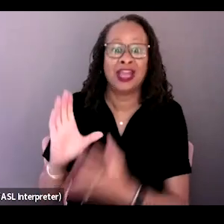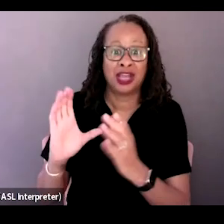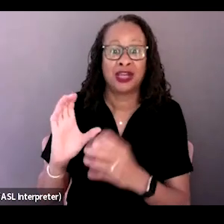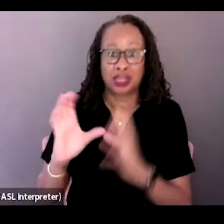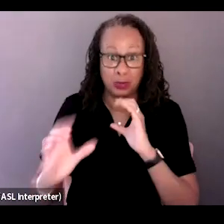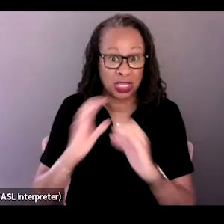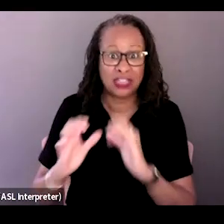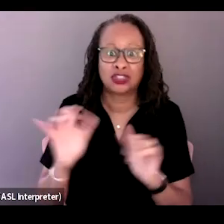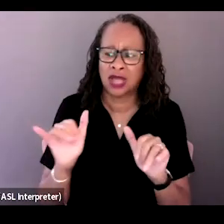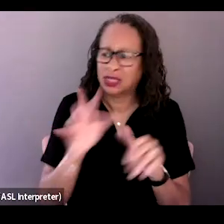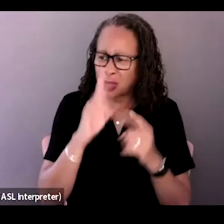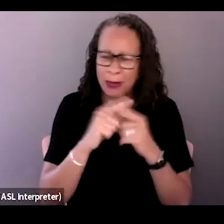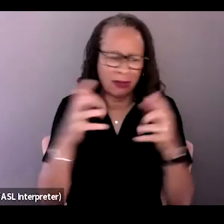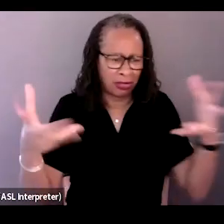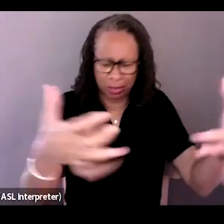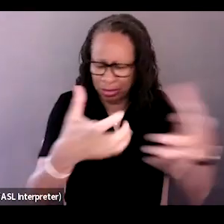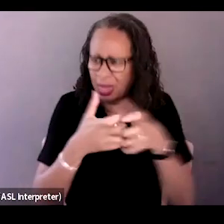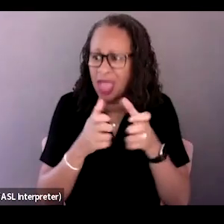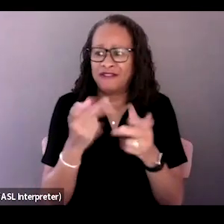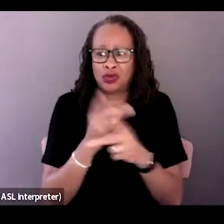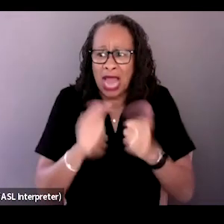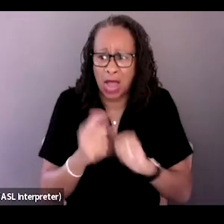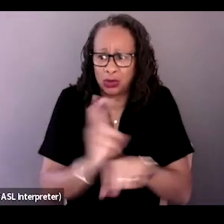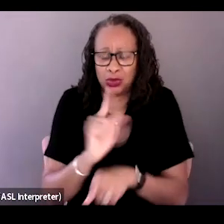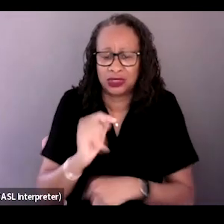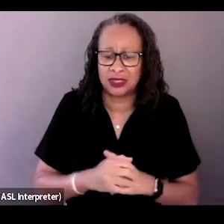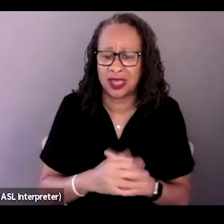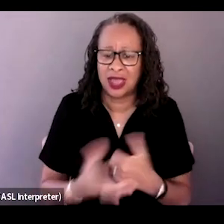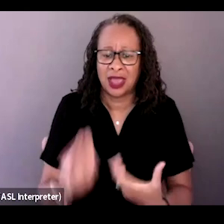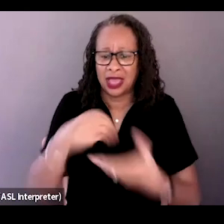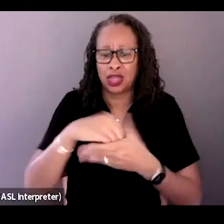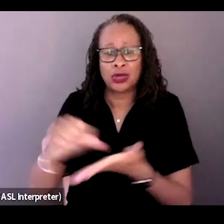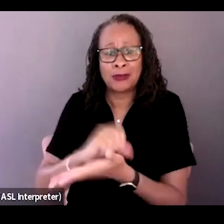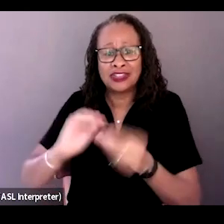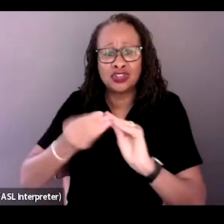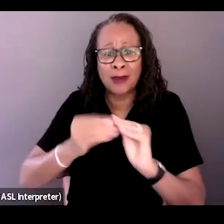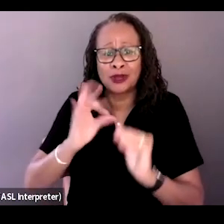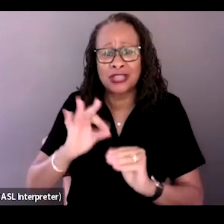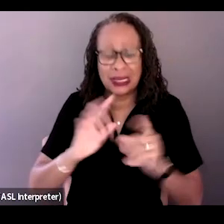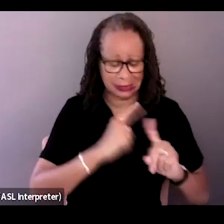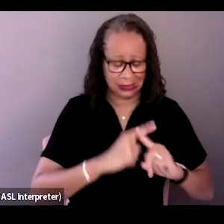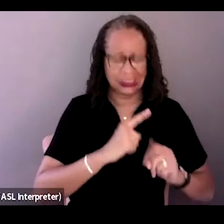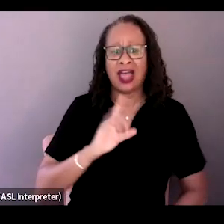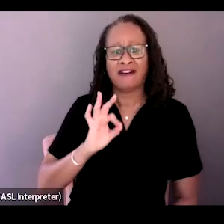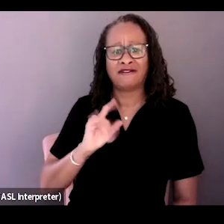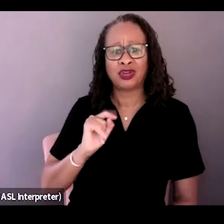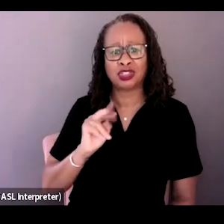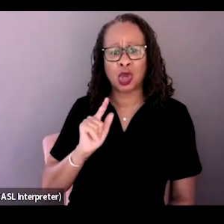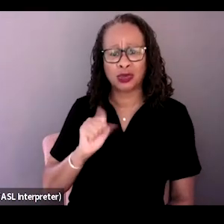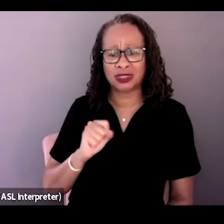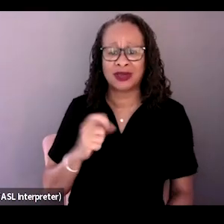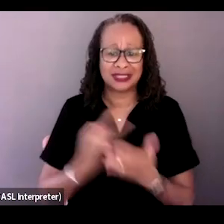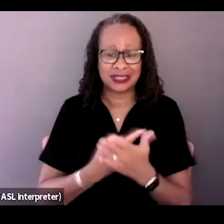that together and figuring out how to use it. Yeah, including the page numbers and the footnotes. Sometimes I joke about it.